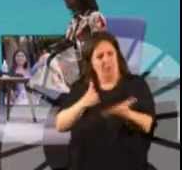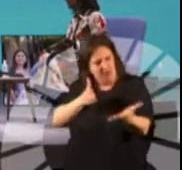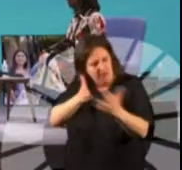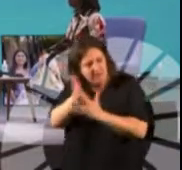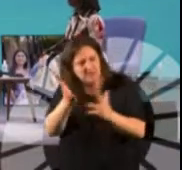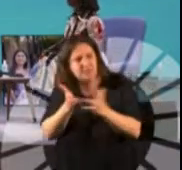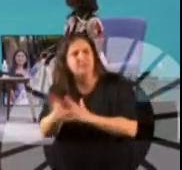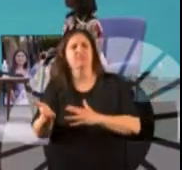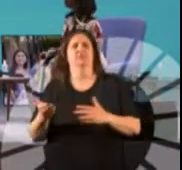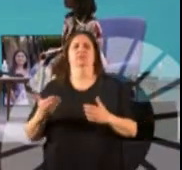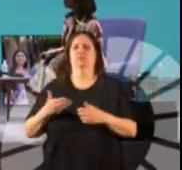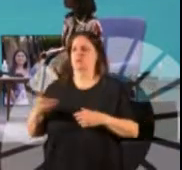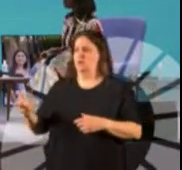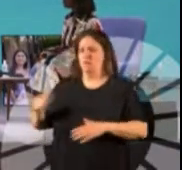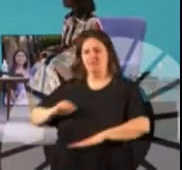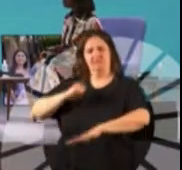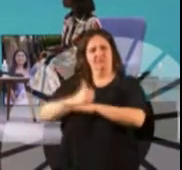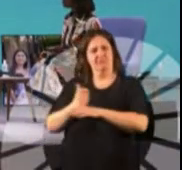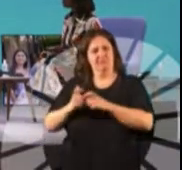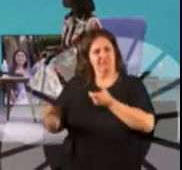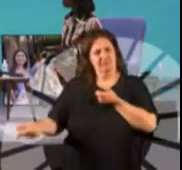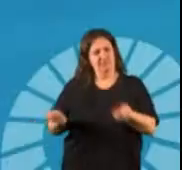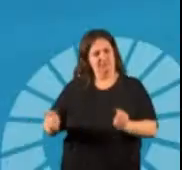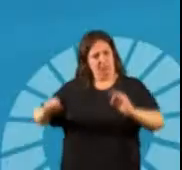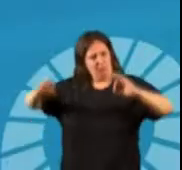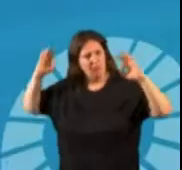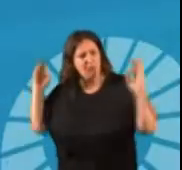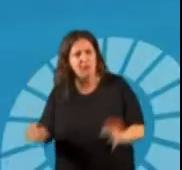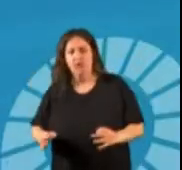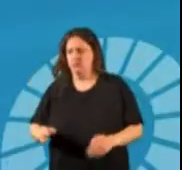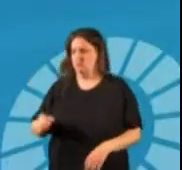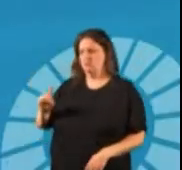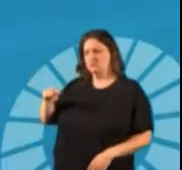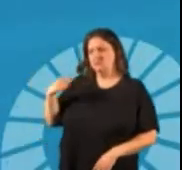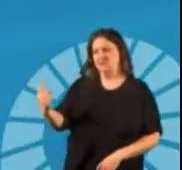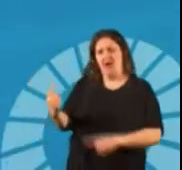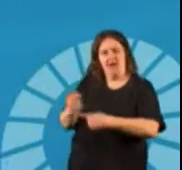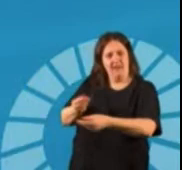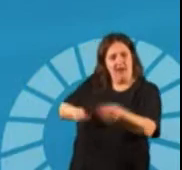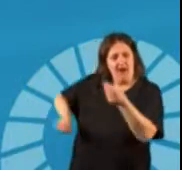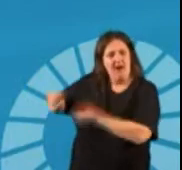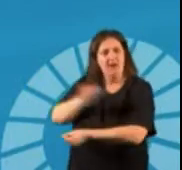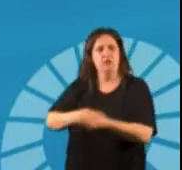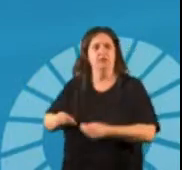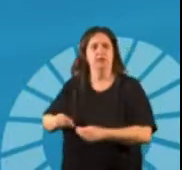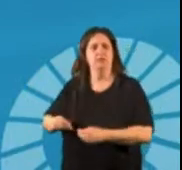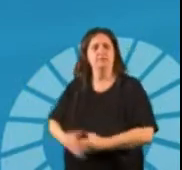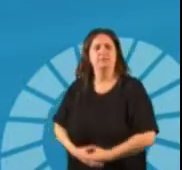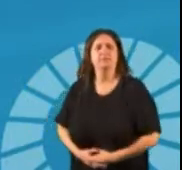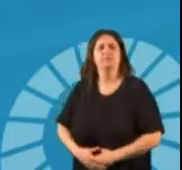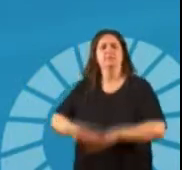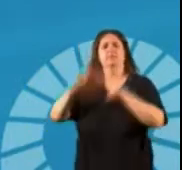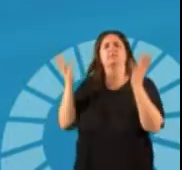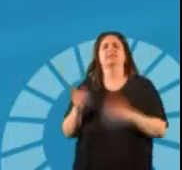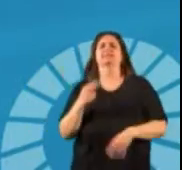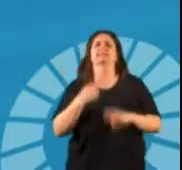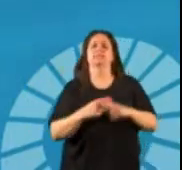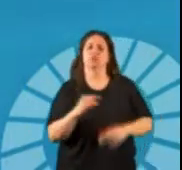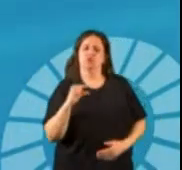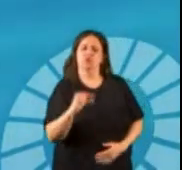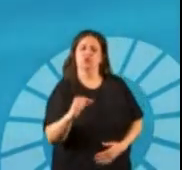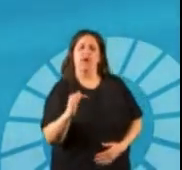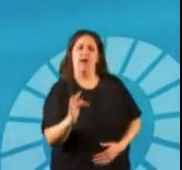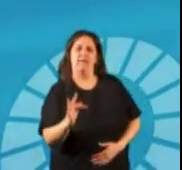Financing Facility, GFF, a multi-stakeholder partnership hosted at the World Bank, is launching today an